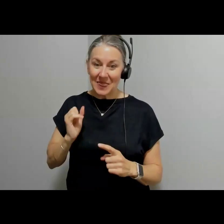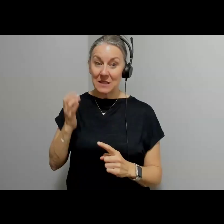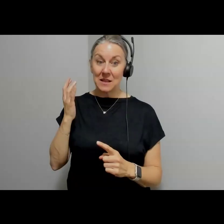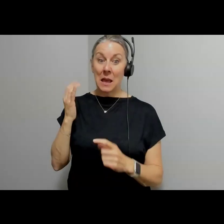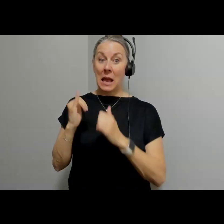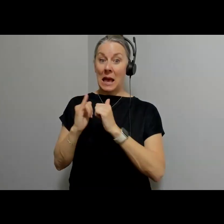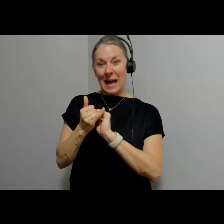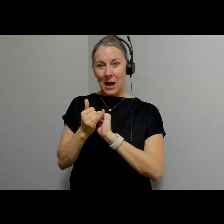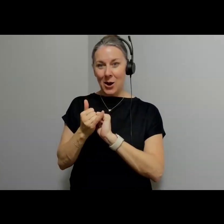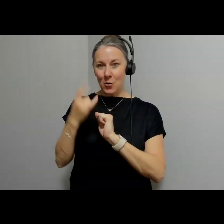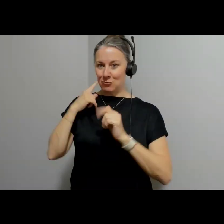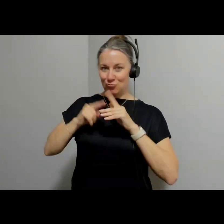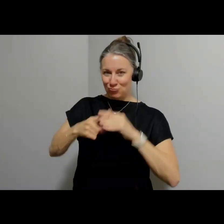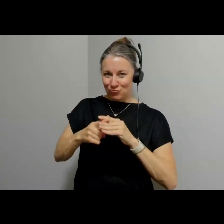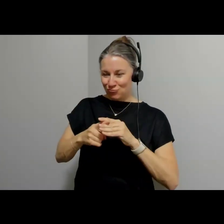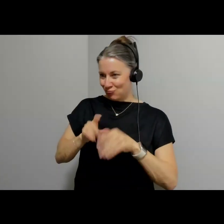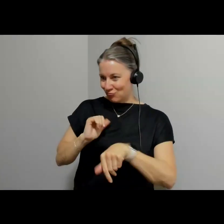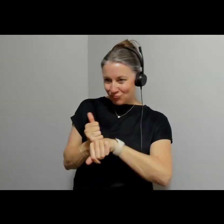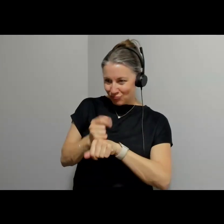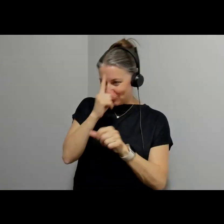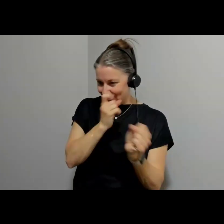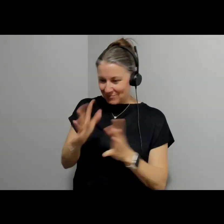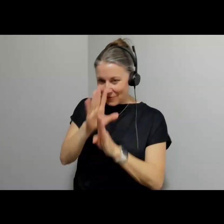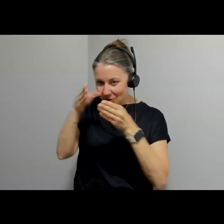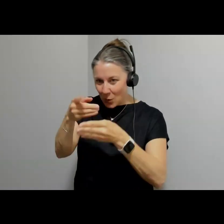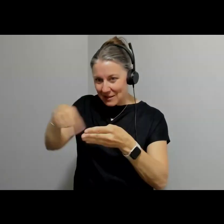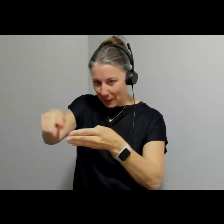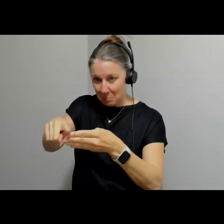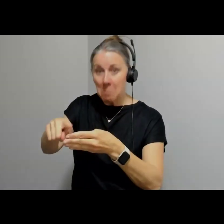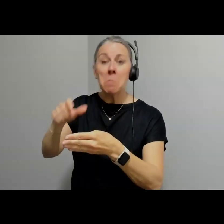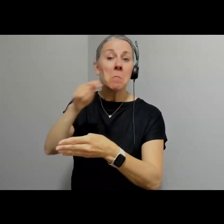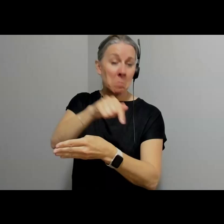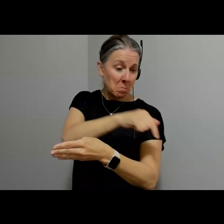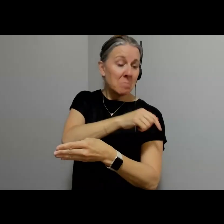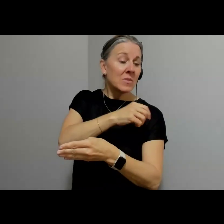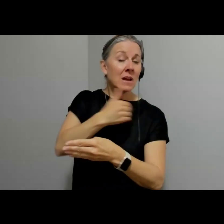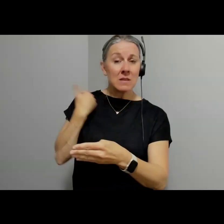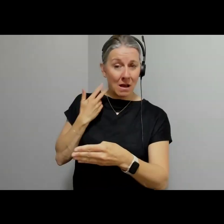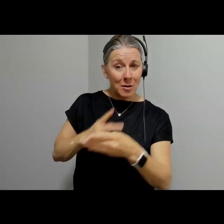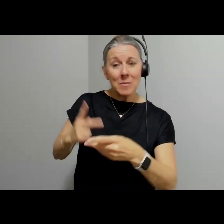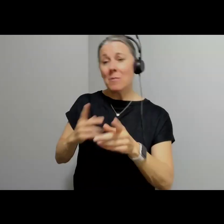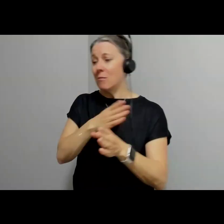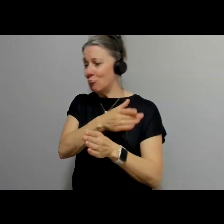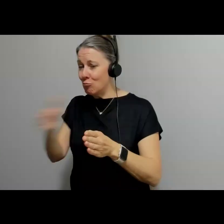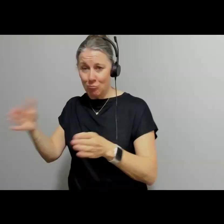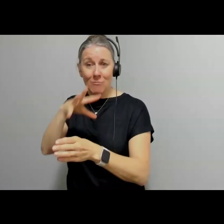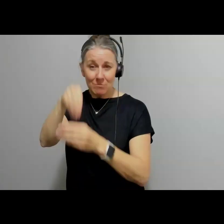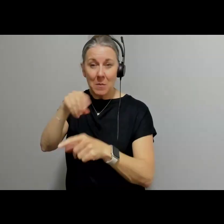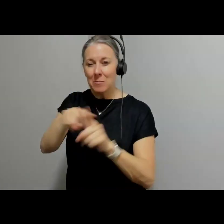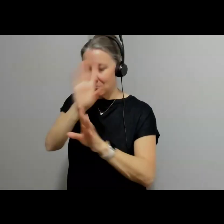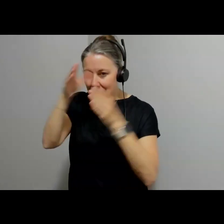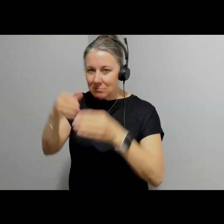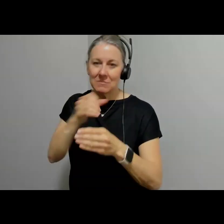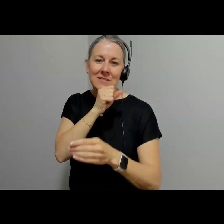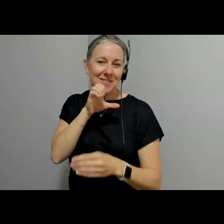in putting that strategy together, and they remain at the center in terms of looking at who it is